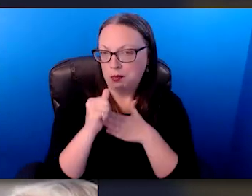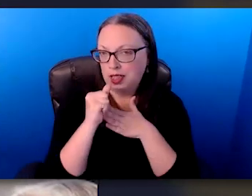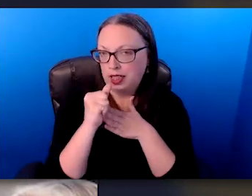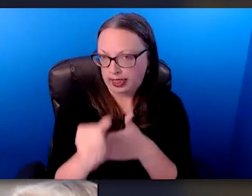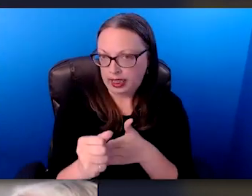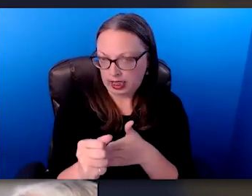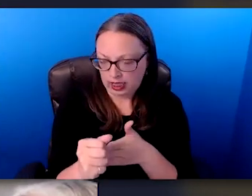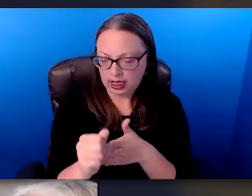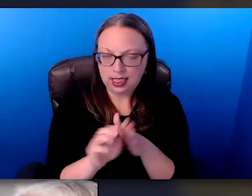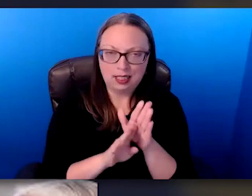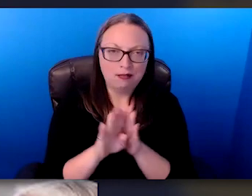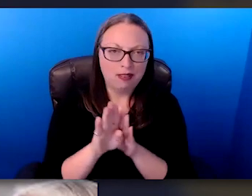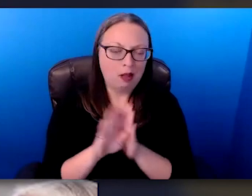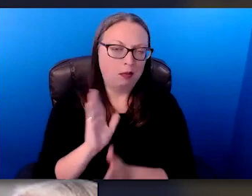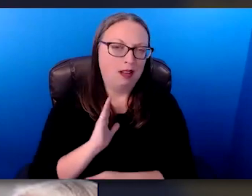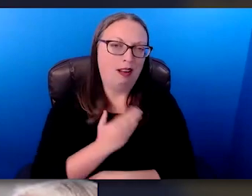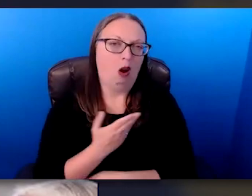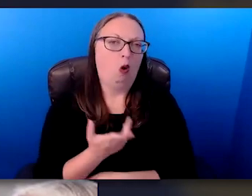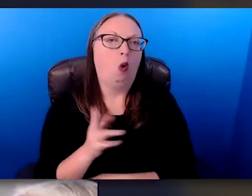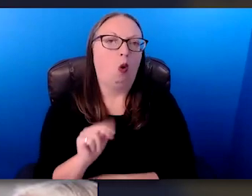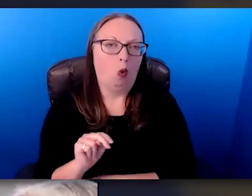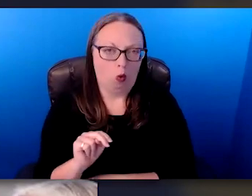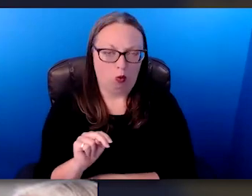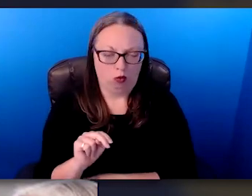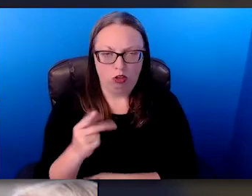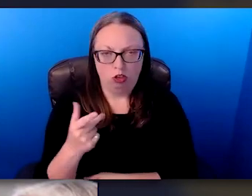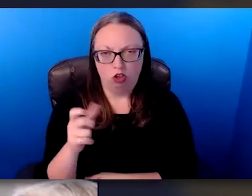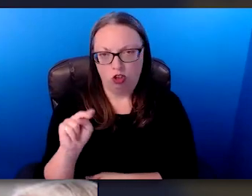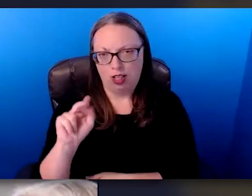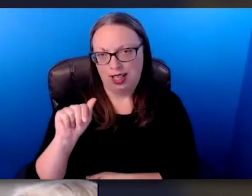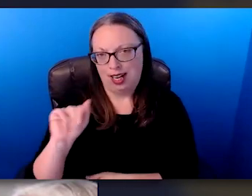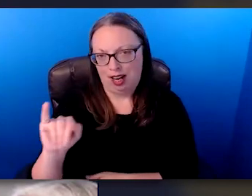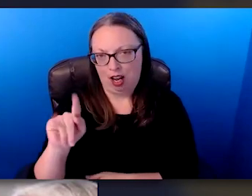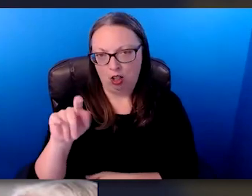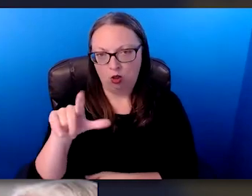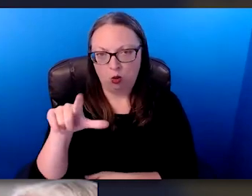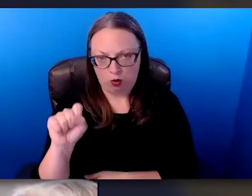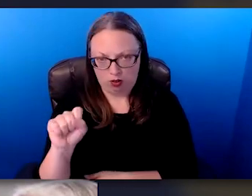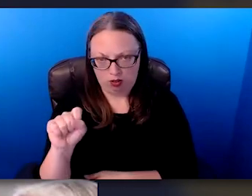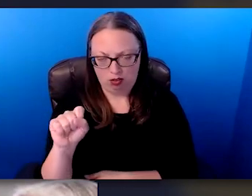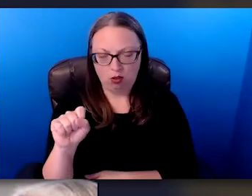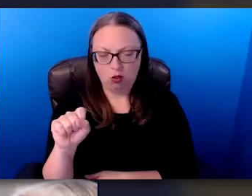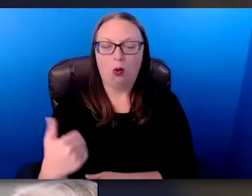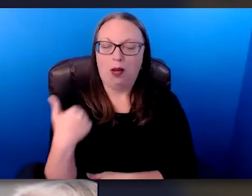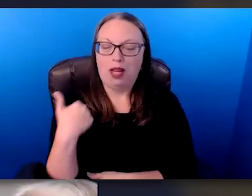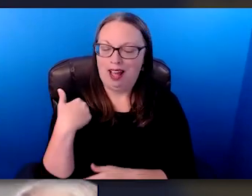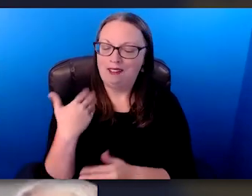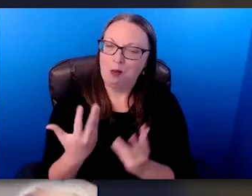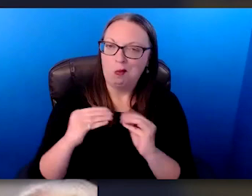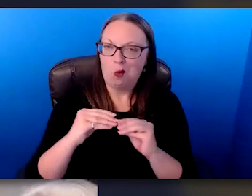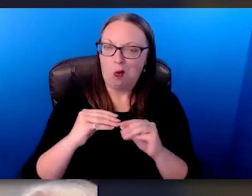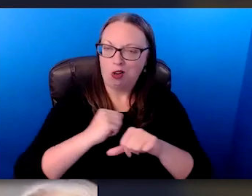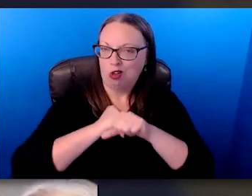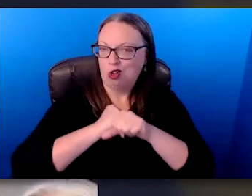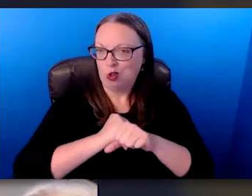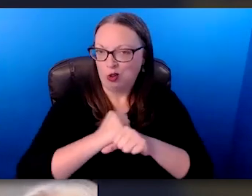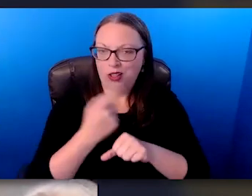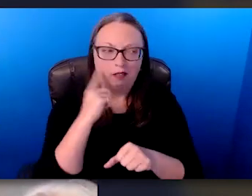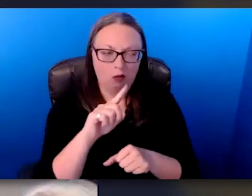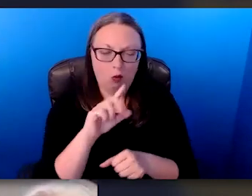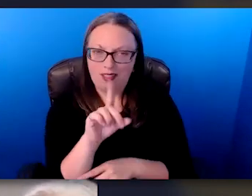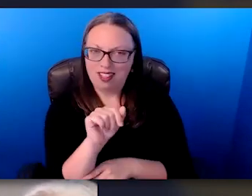tools that we can use internally that create greater security around data for researchers, students, faculty, and so